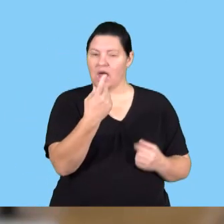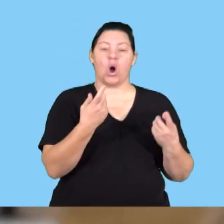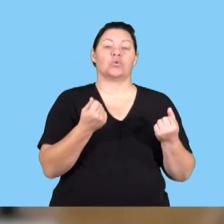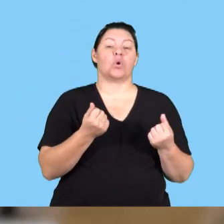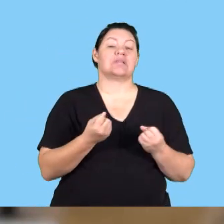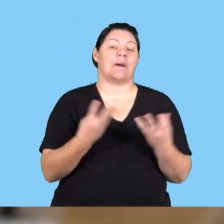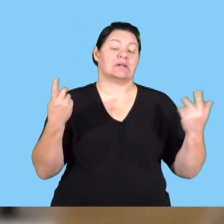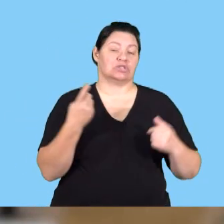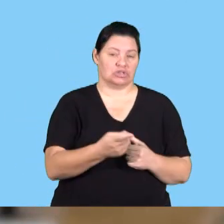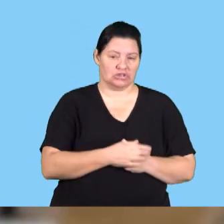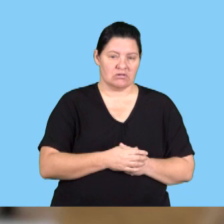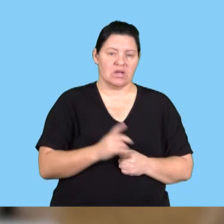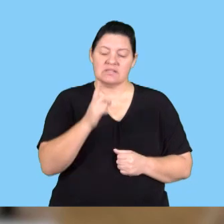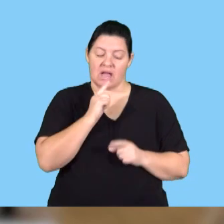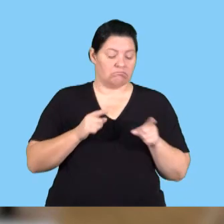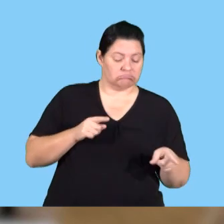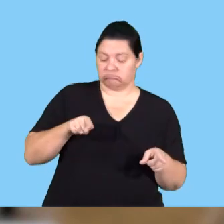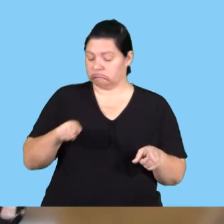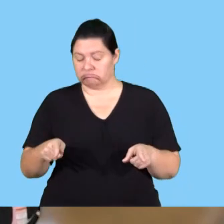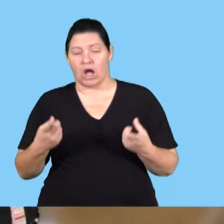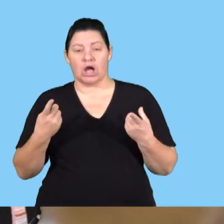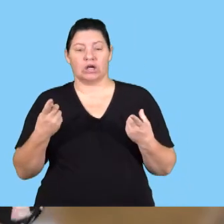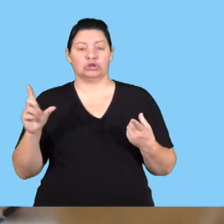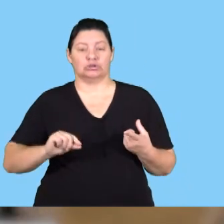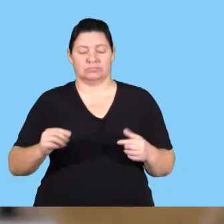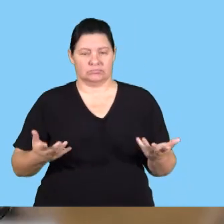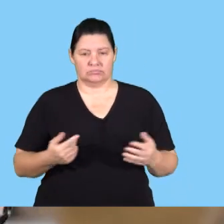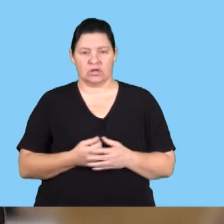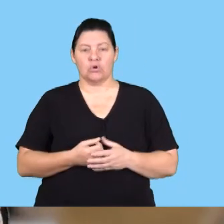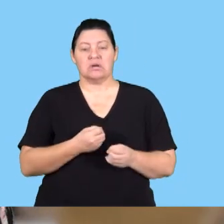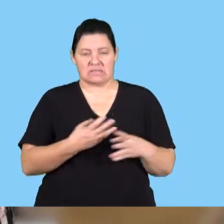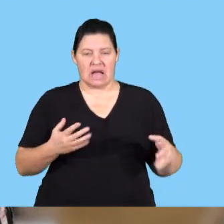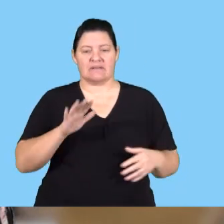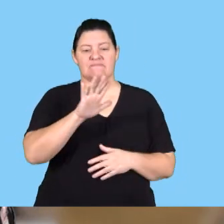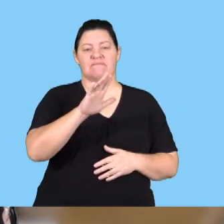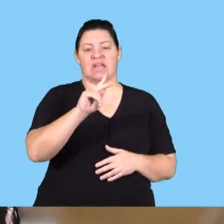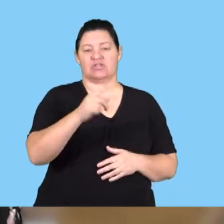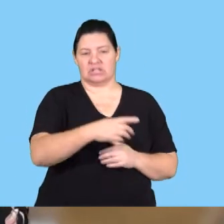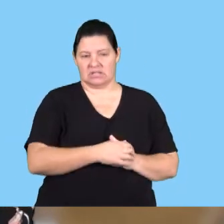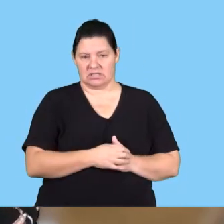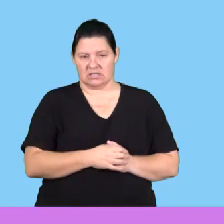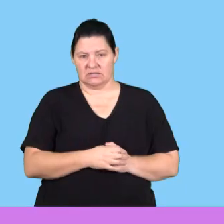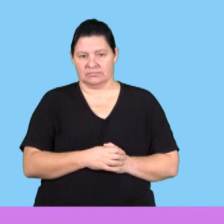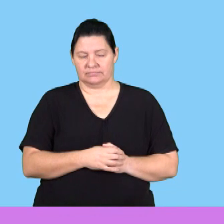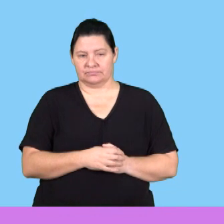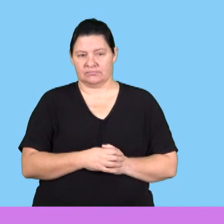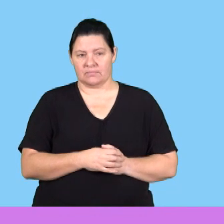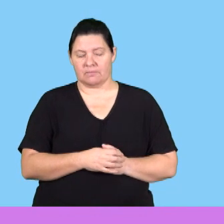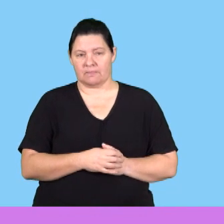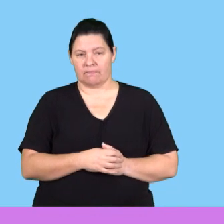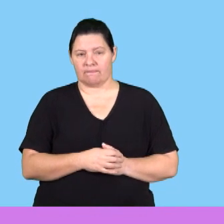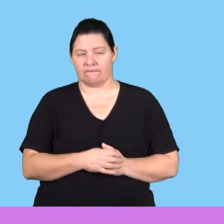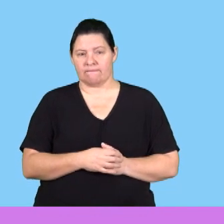kilogram. That is what will tell you which one is cheaper. So we can start with the 5 kilograms. Let's start with the